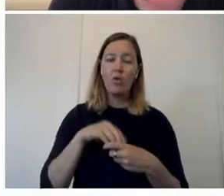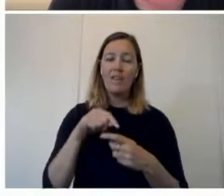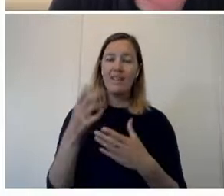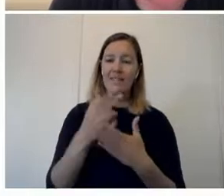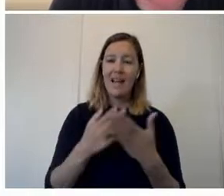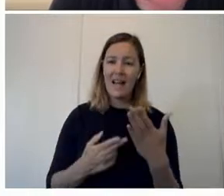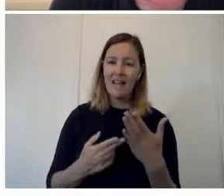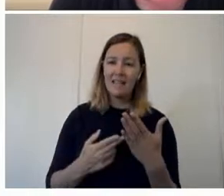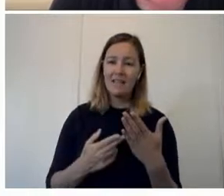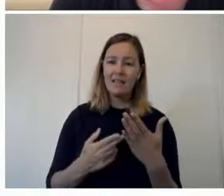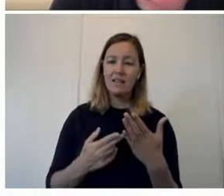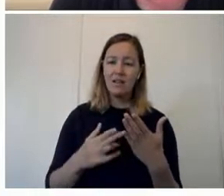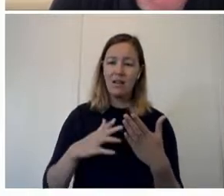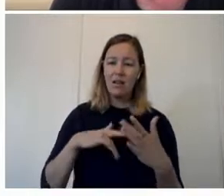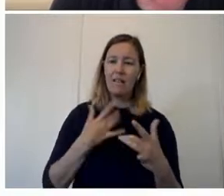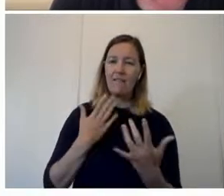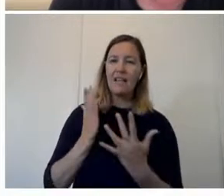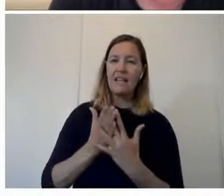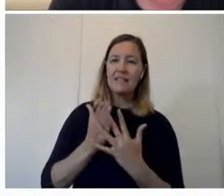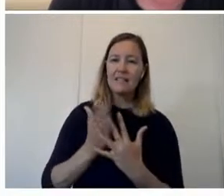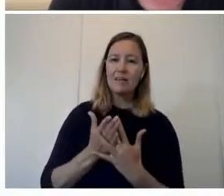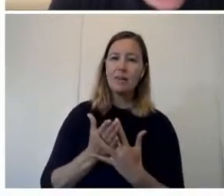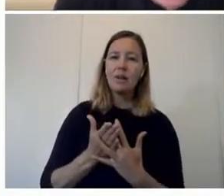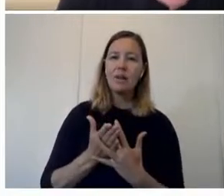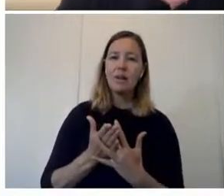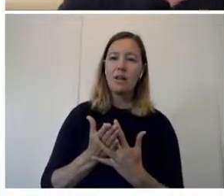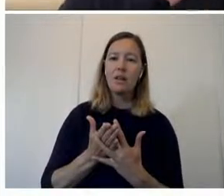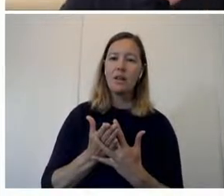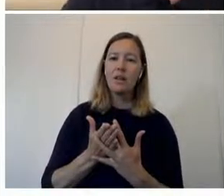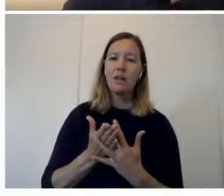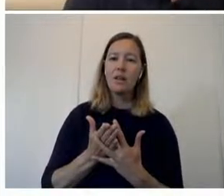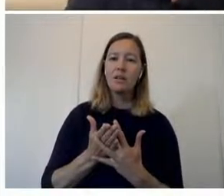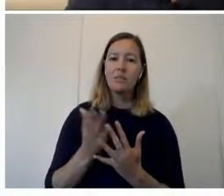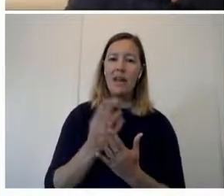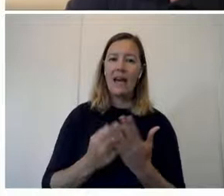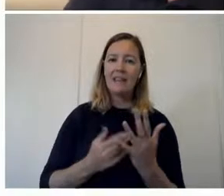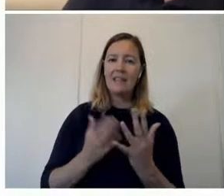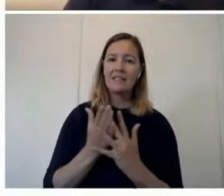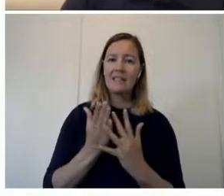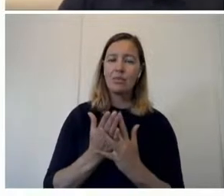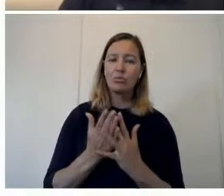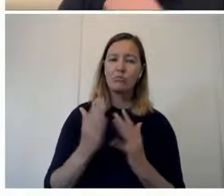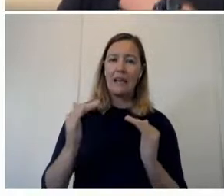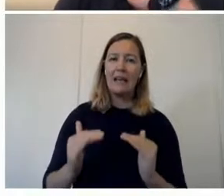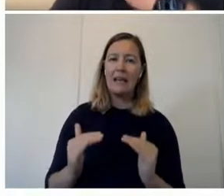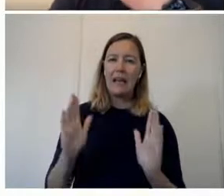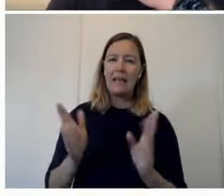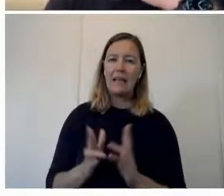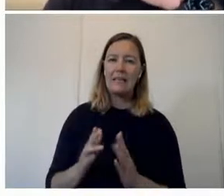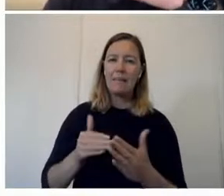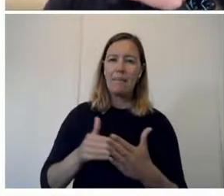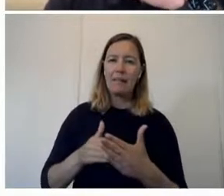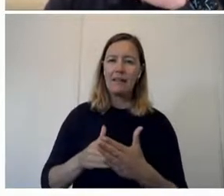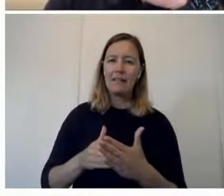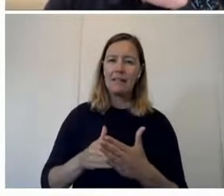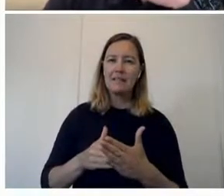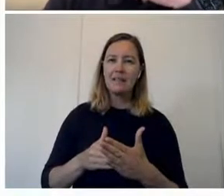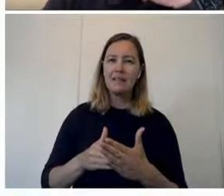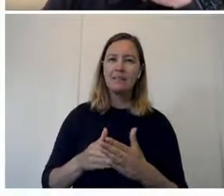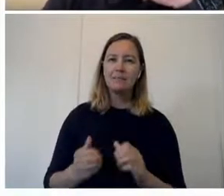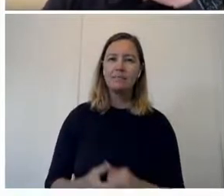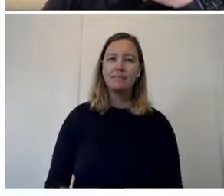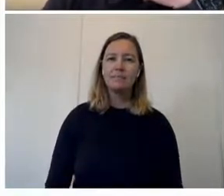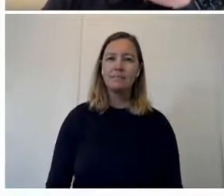is accessible and has a lower level of barrier or risk, and festival is the answer to